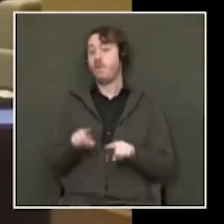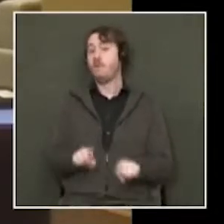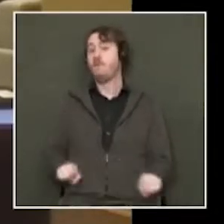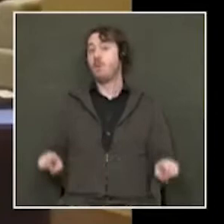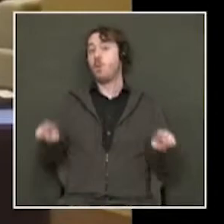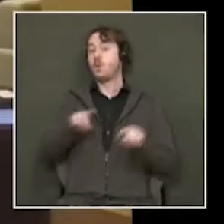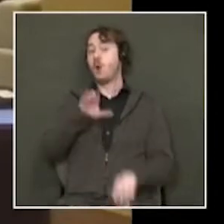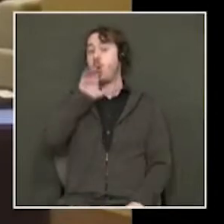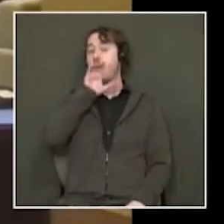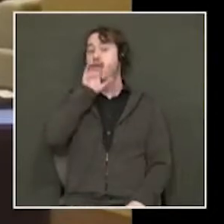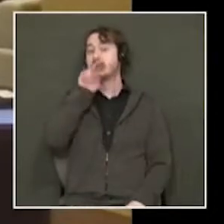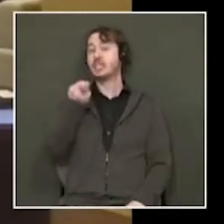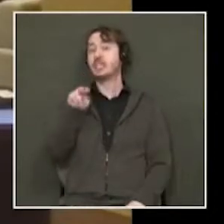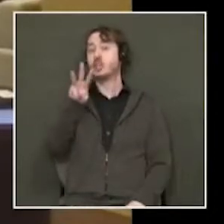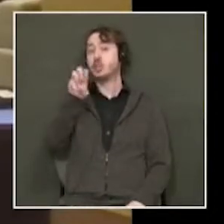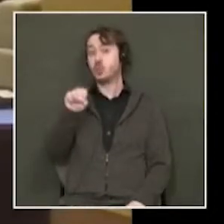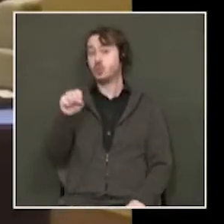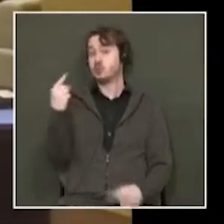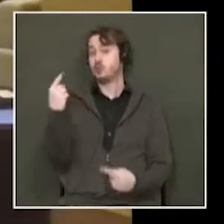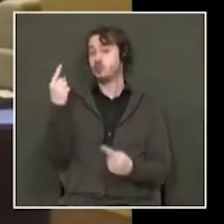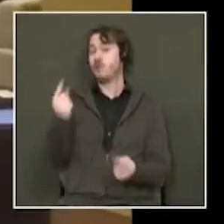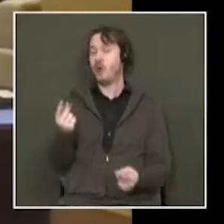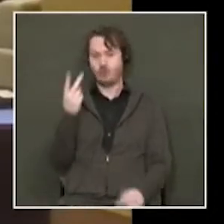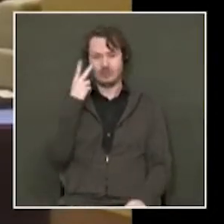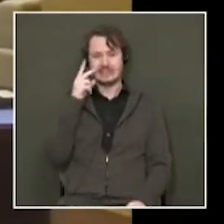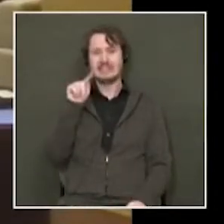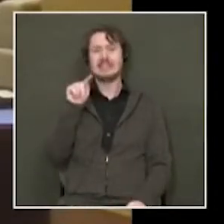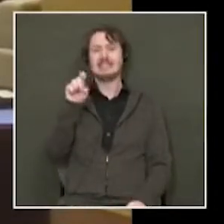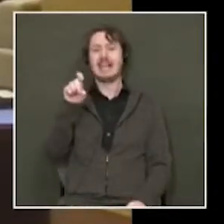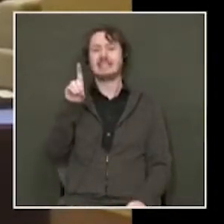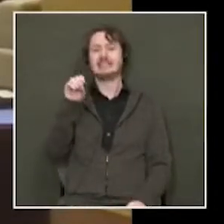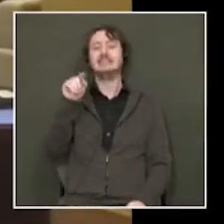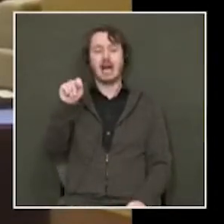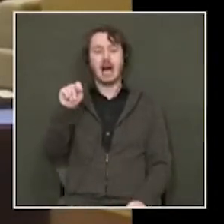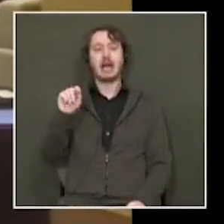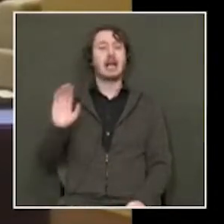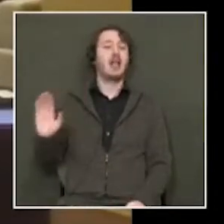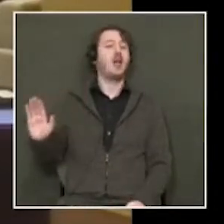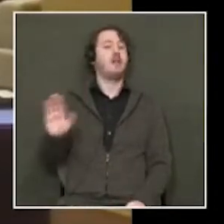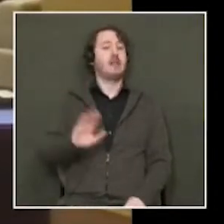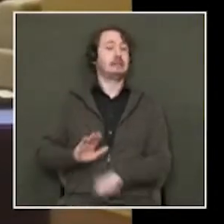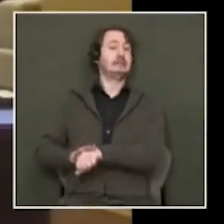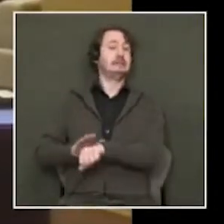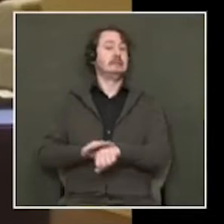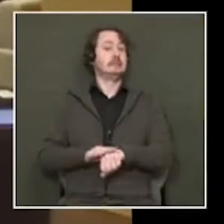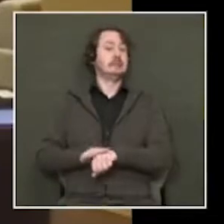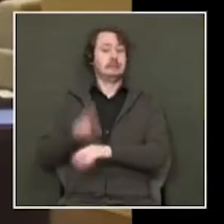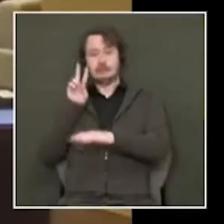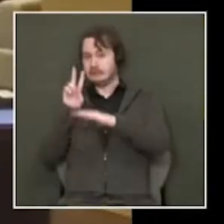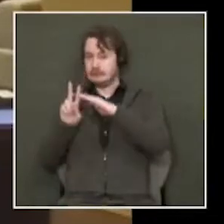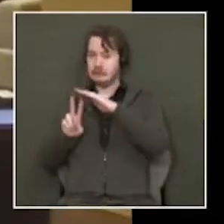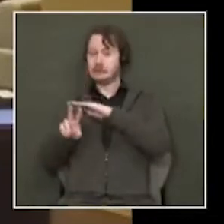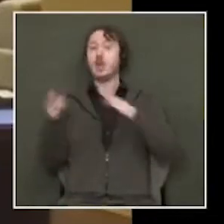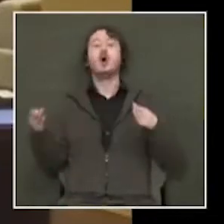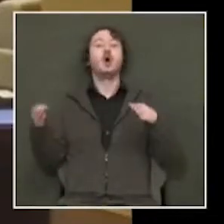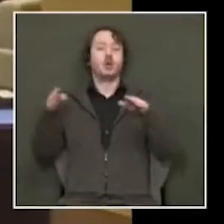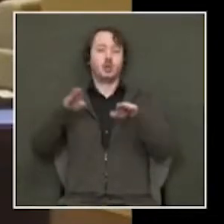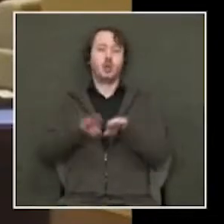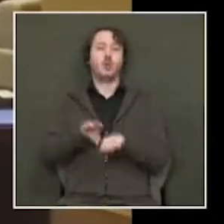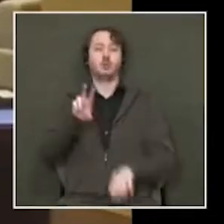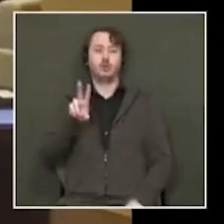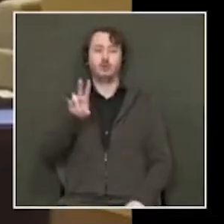watching the news this morning, you see that TxDOT, from a precautionary standpoint, proactively closed down the